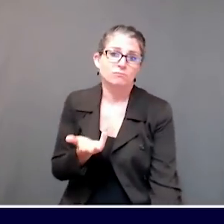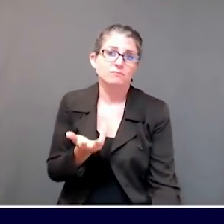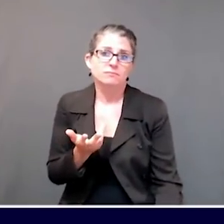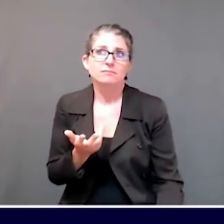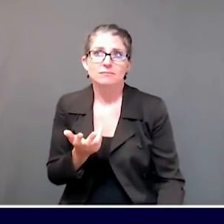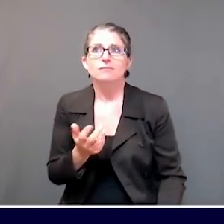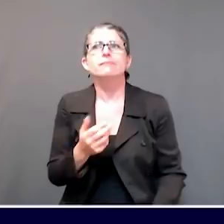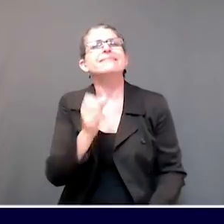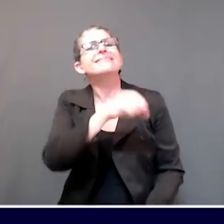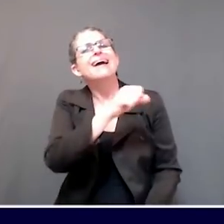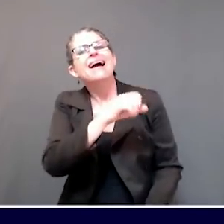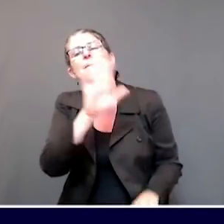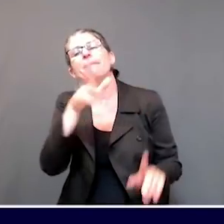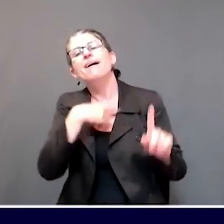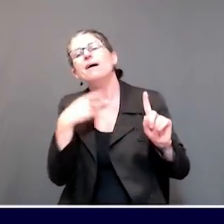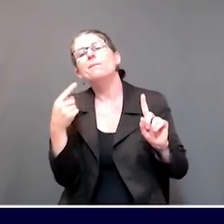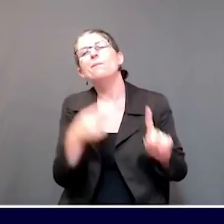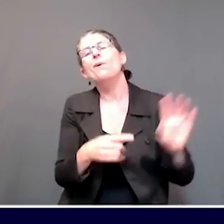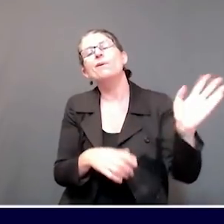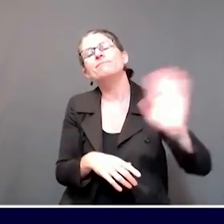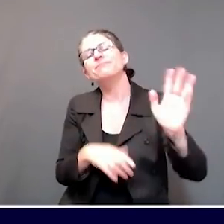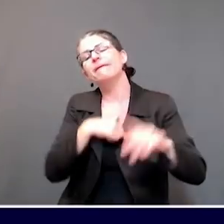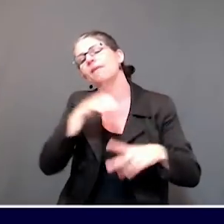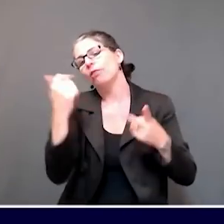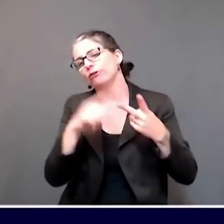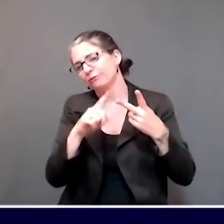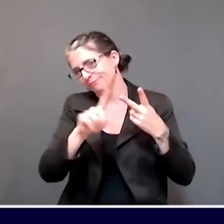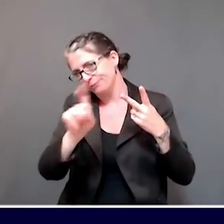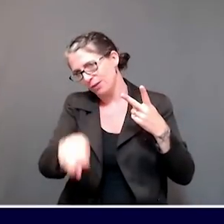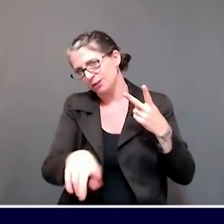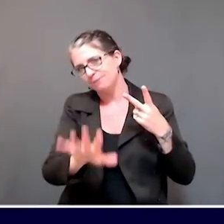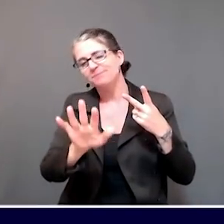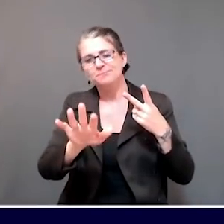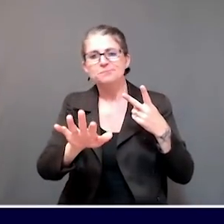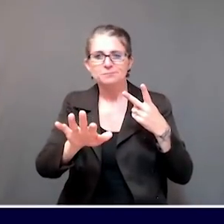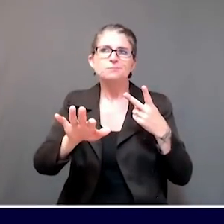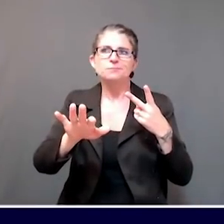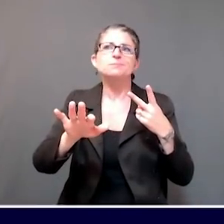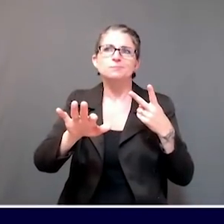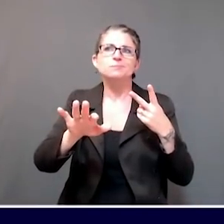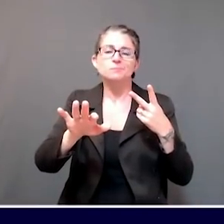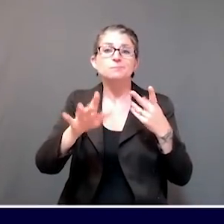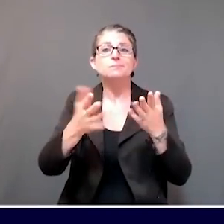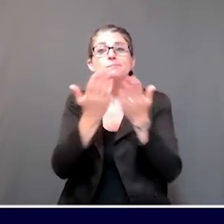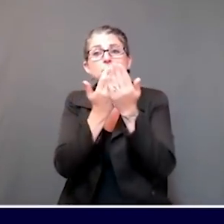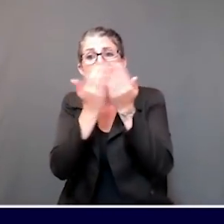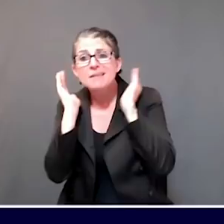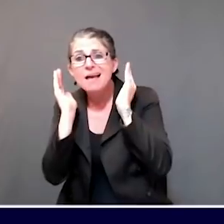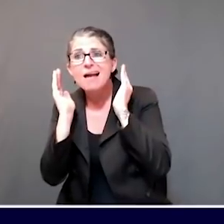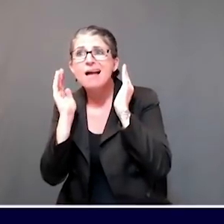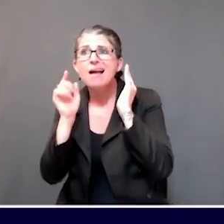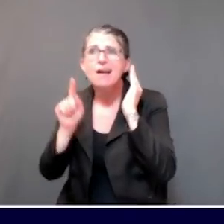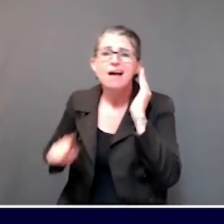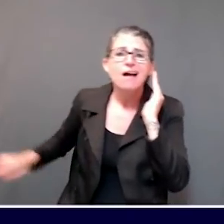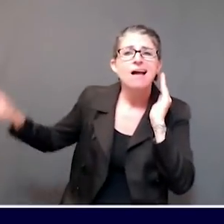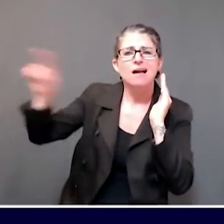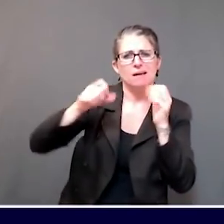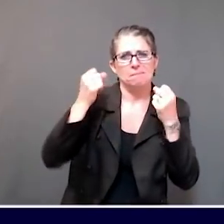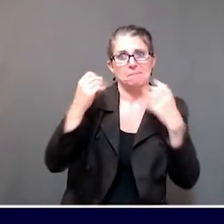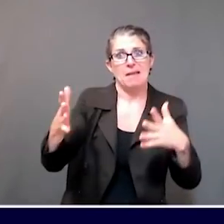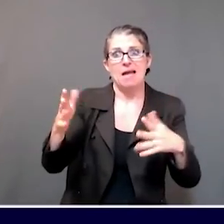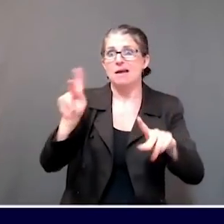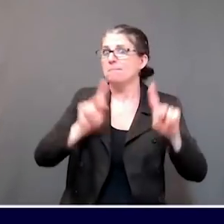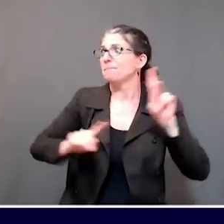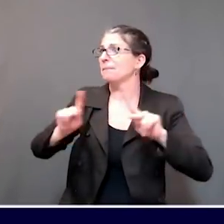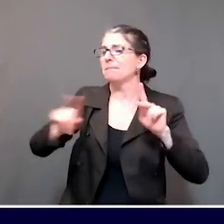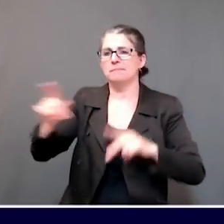more question. So there's a lot of differing opinions regarding masks, like personal opinions, but what do we know, like scientifically, masks can